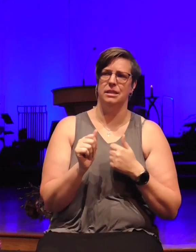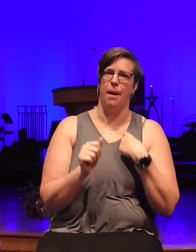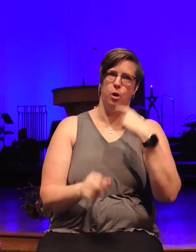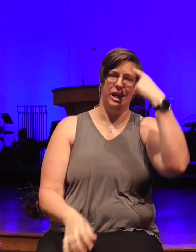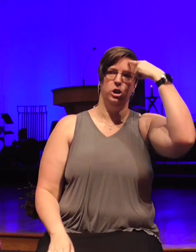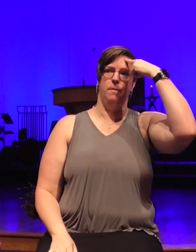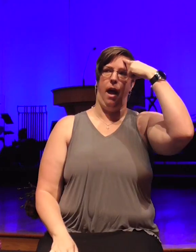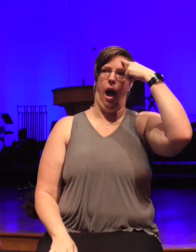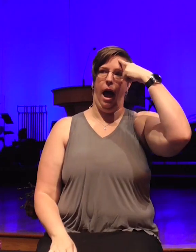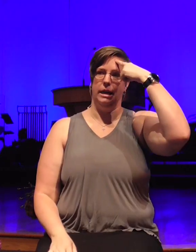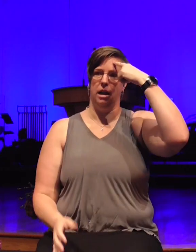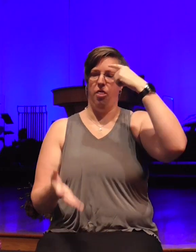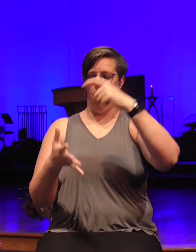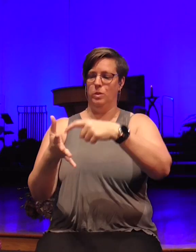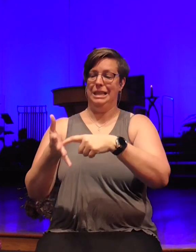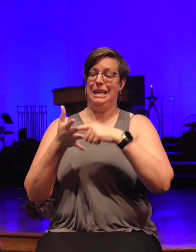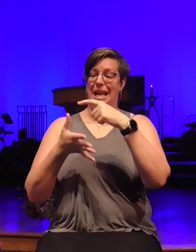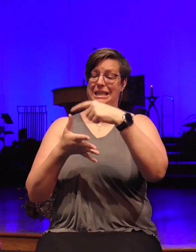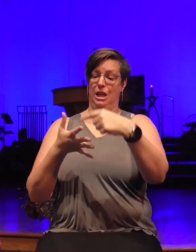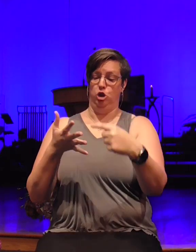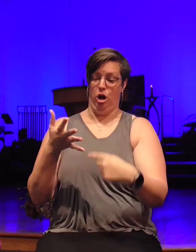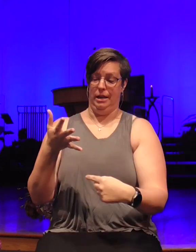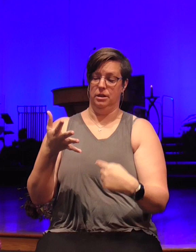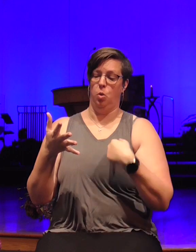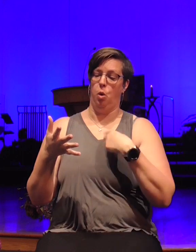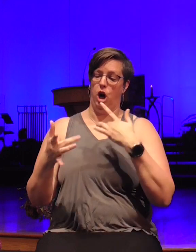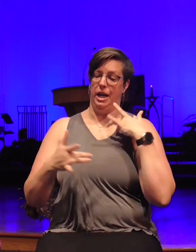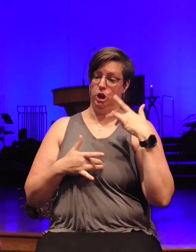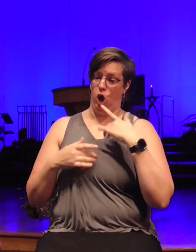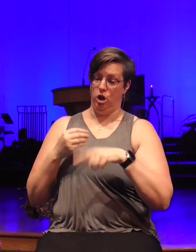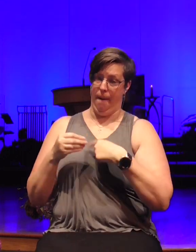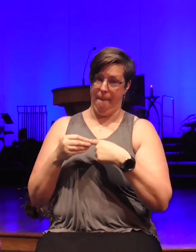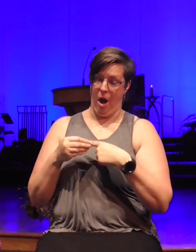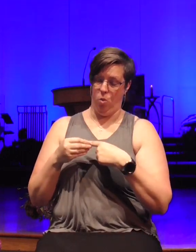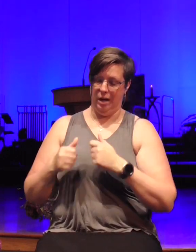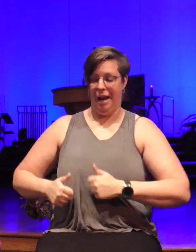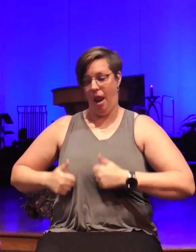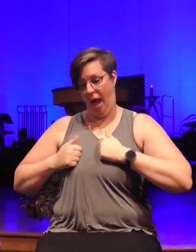mind conditions we might be concerned about in our life or in our world,